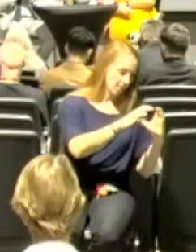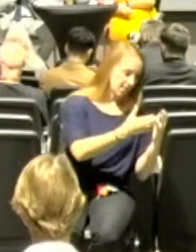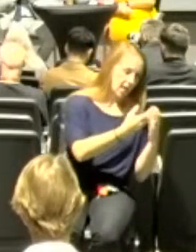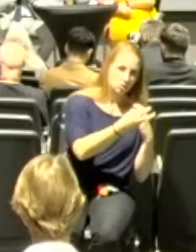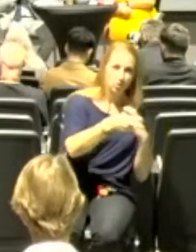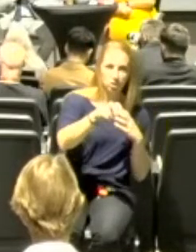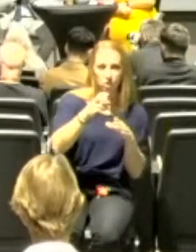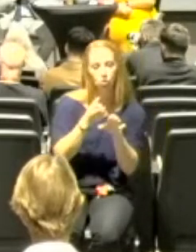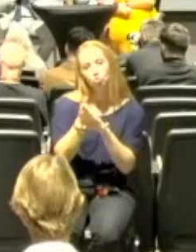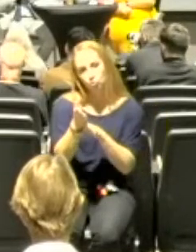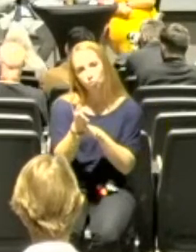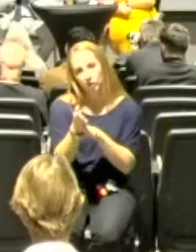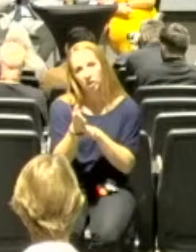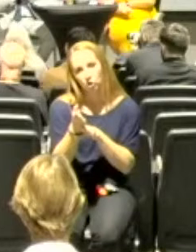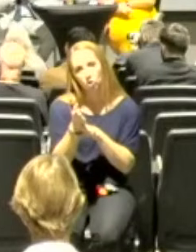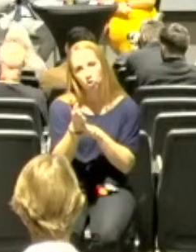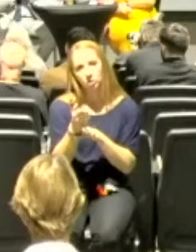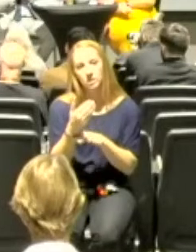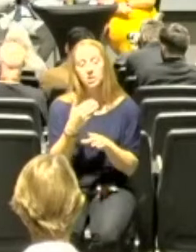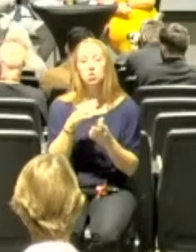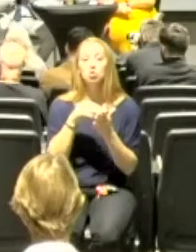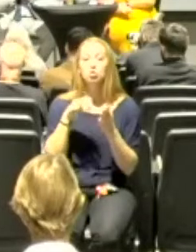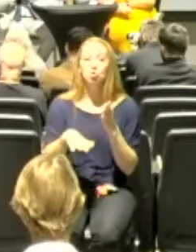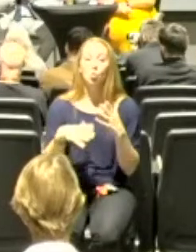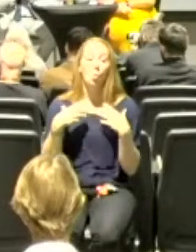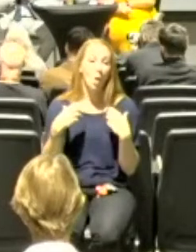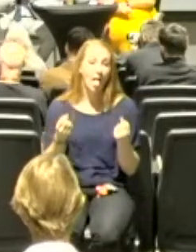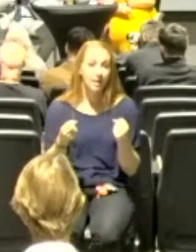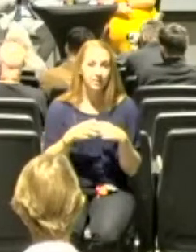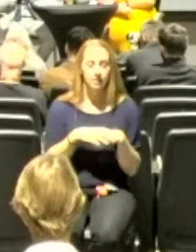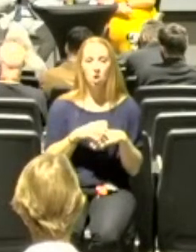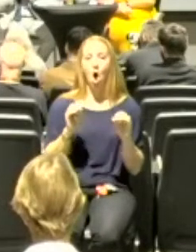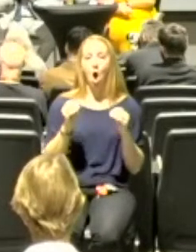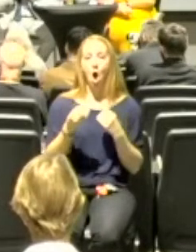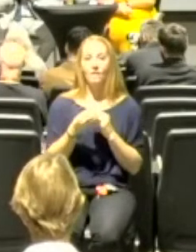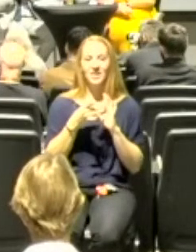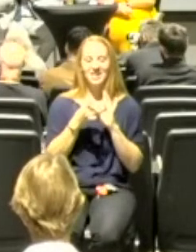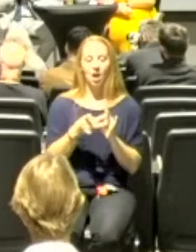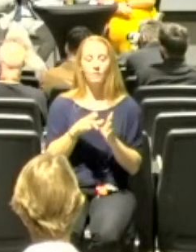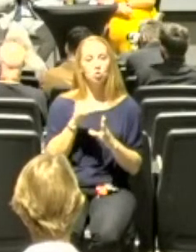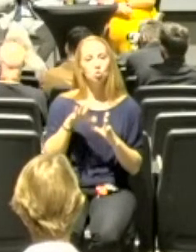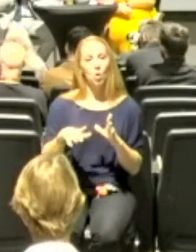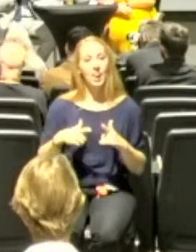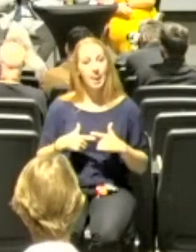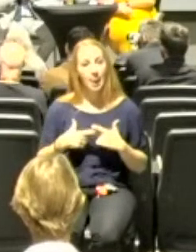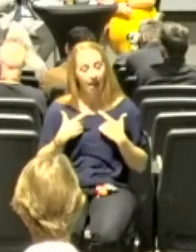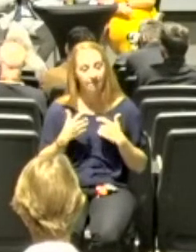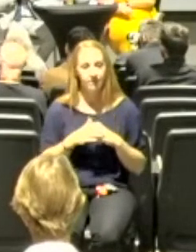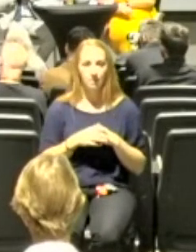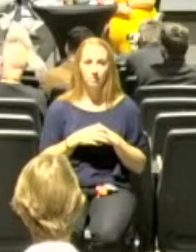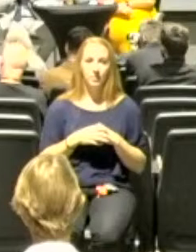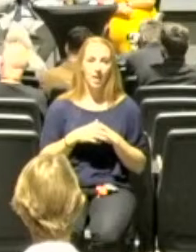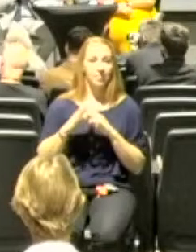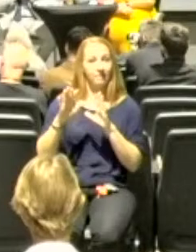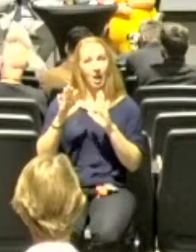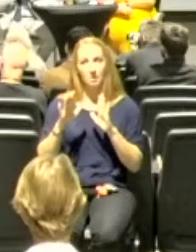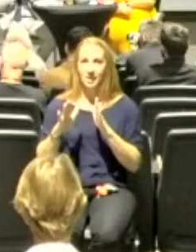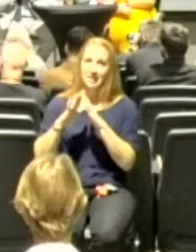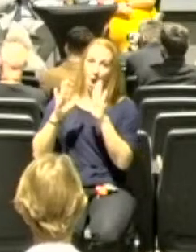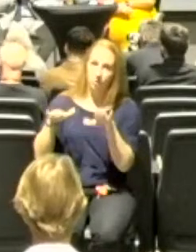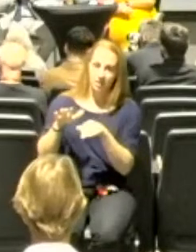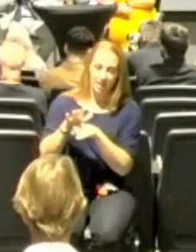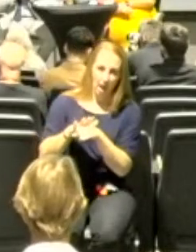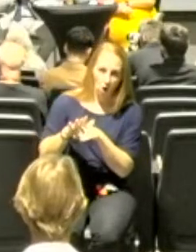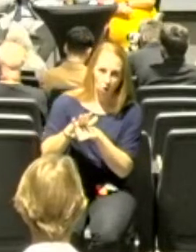into a career. We have Student Wellness, Office of Student Life, the fabulous housing